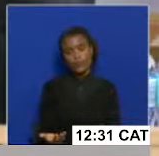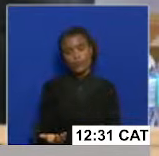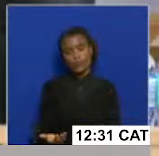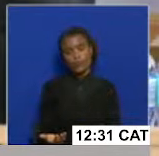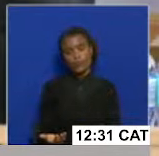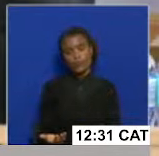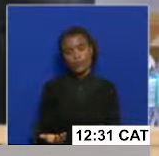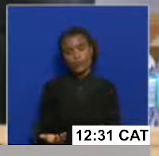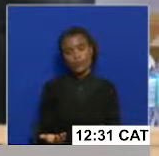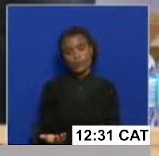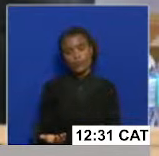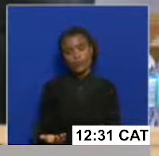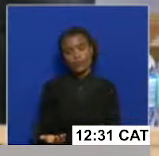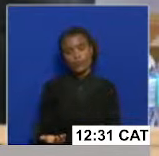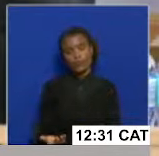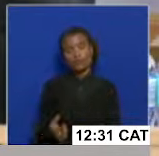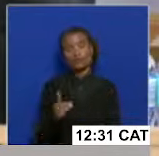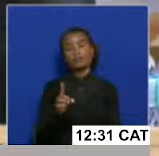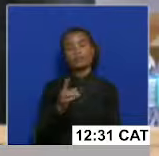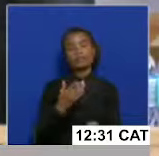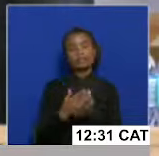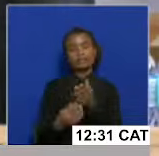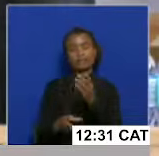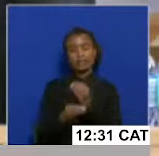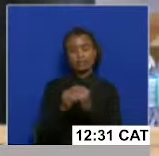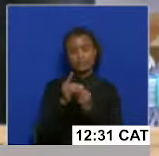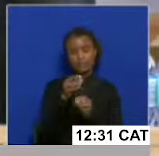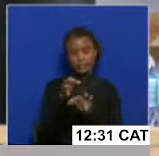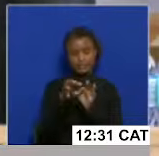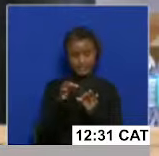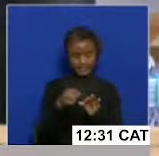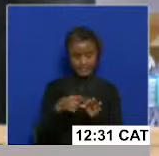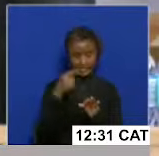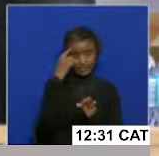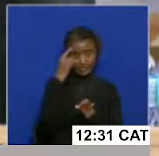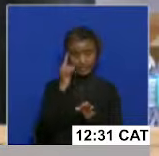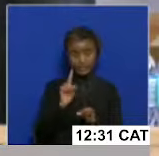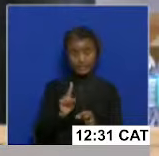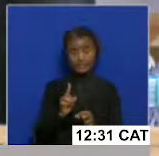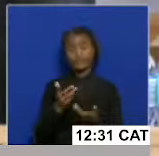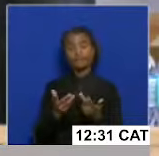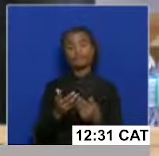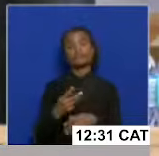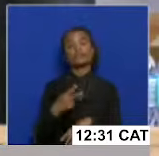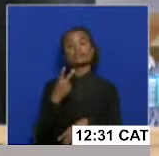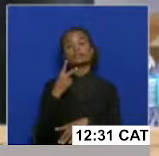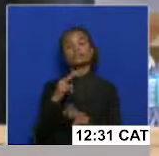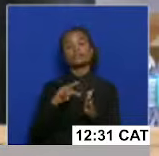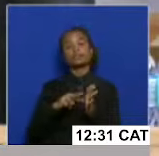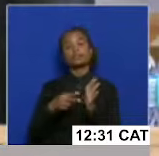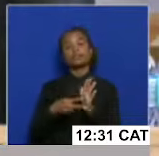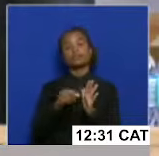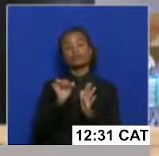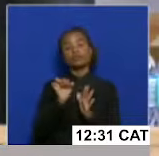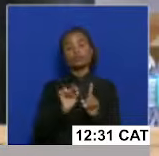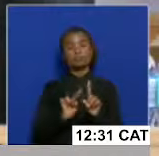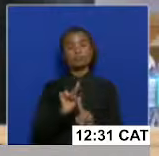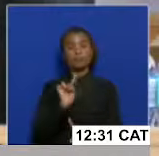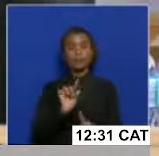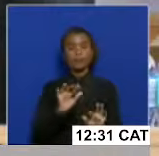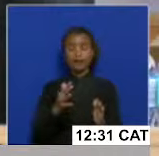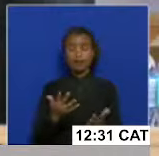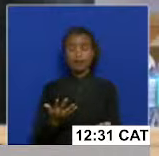where I'm coming from. It seems to me that your plan could only work if you corrupted somebody